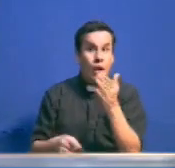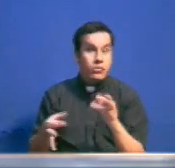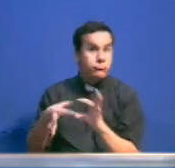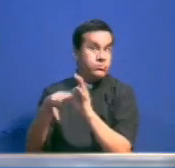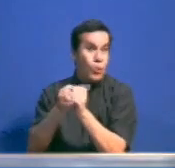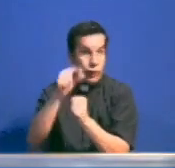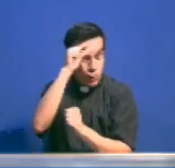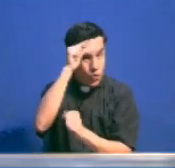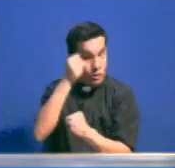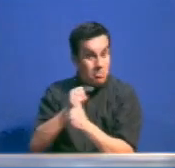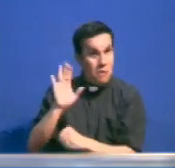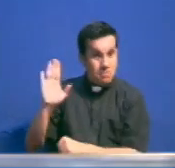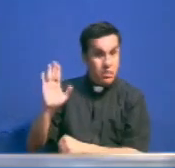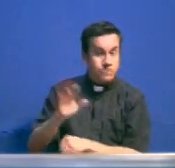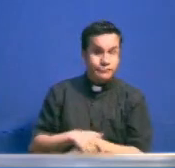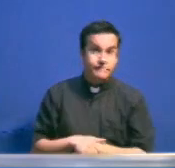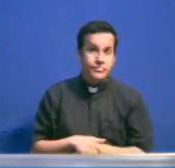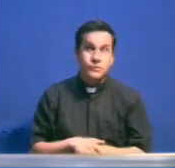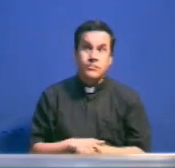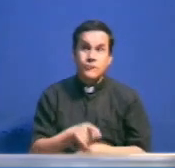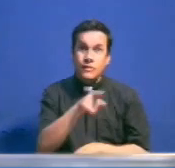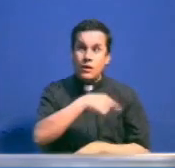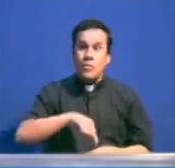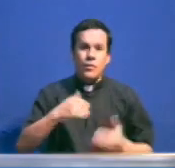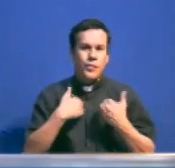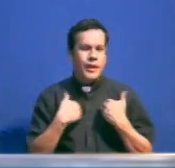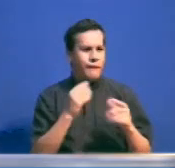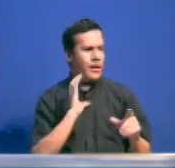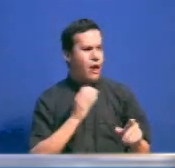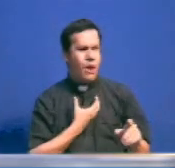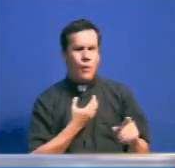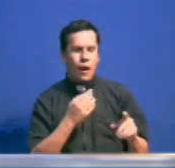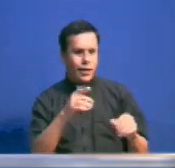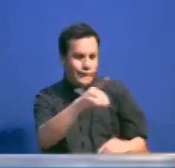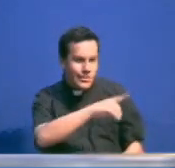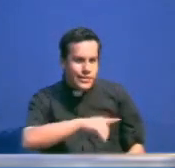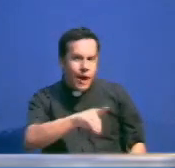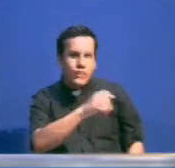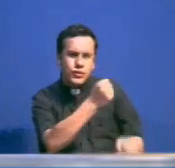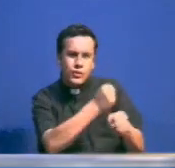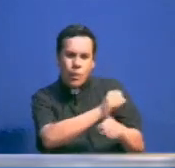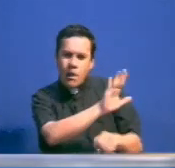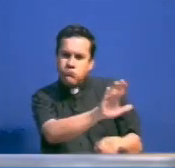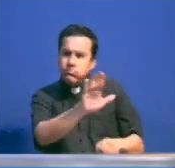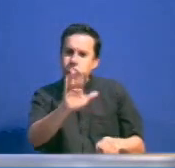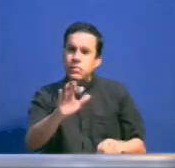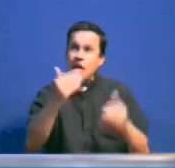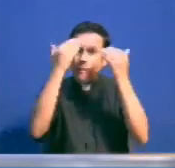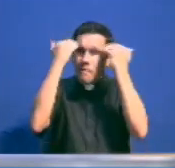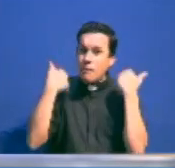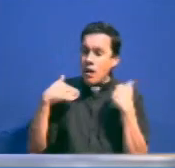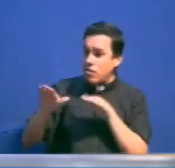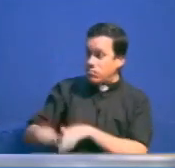that the health commission in our dioceses, in our places of work, the religious men and